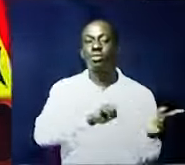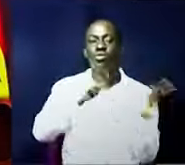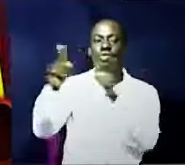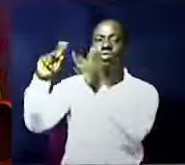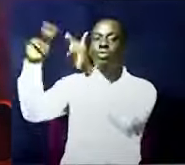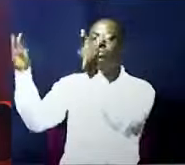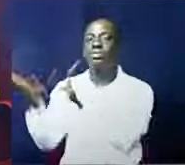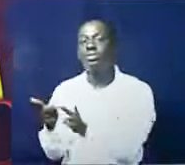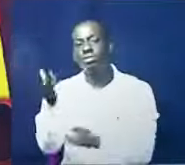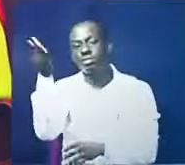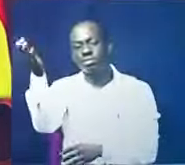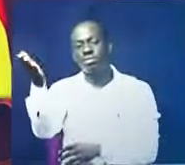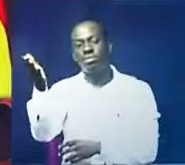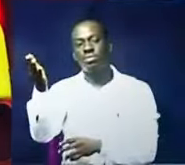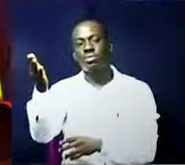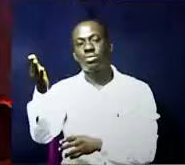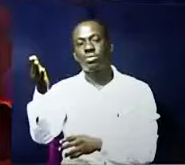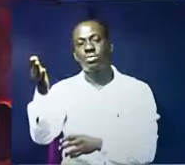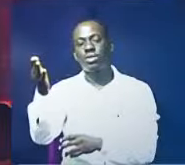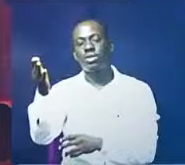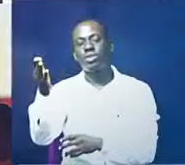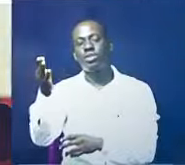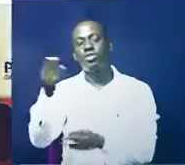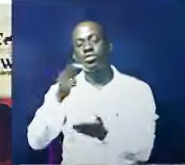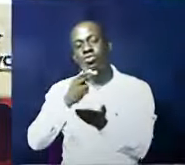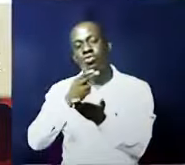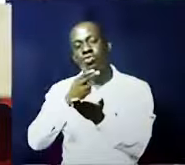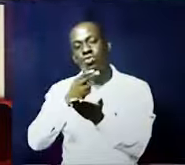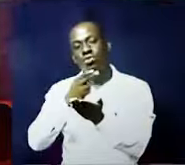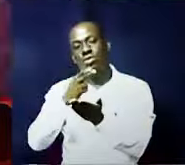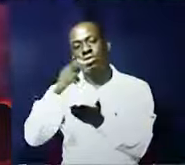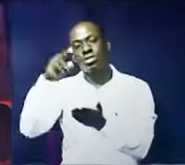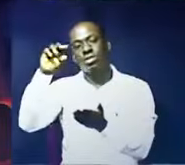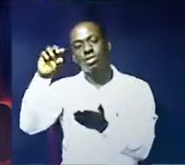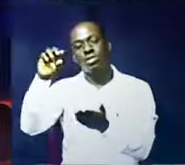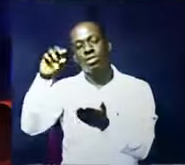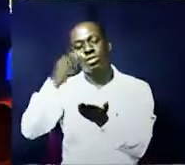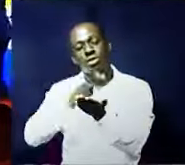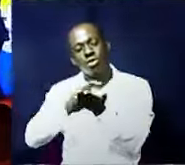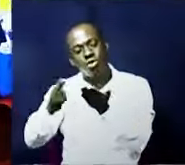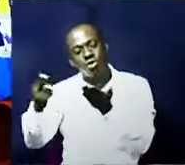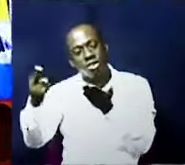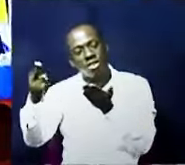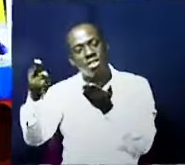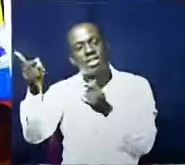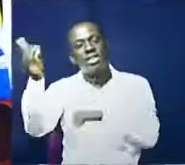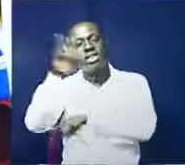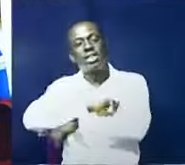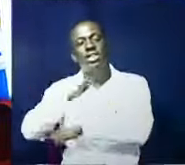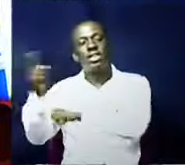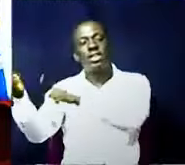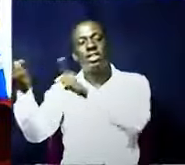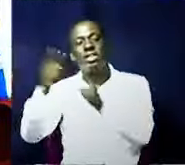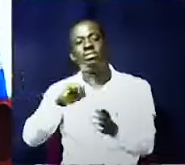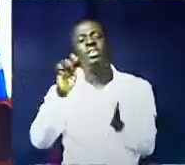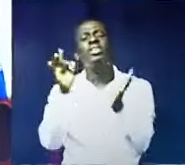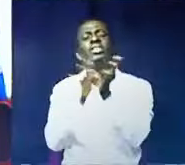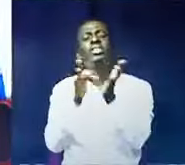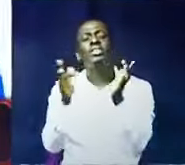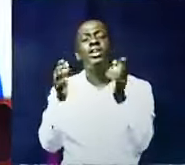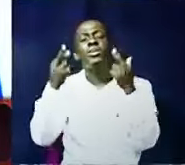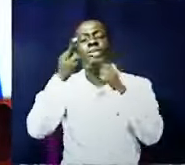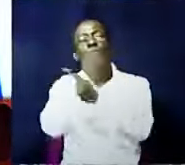Capernaum. And when the Sabbath came, Jesus went into the synagogue and began to teach.